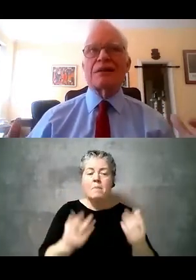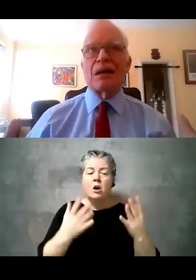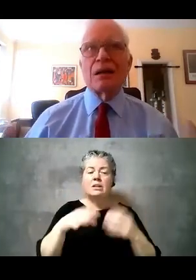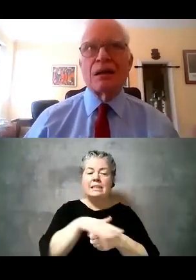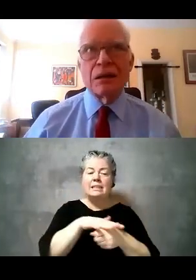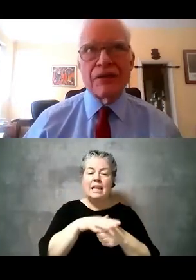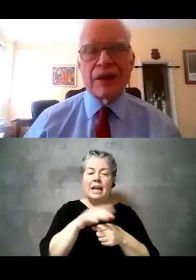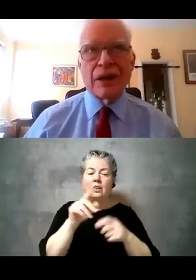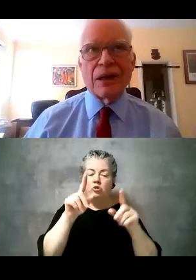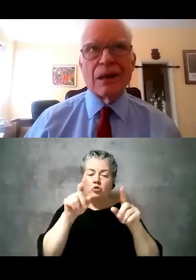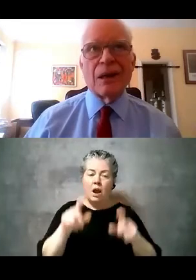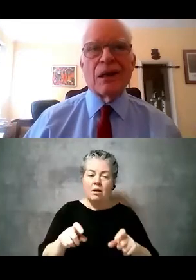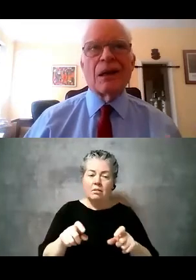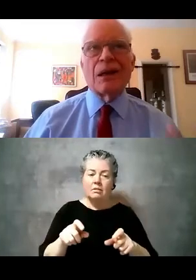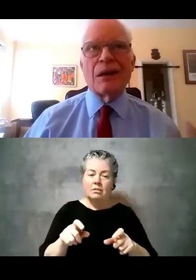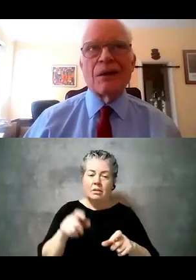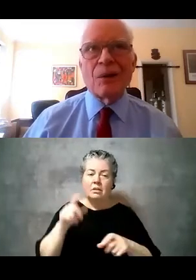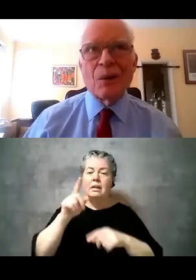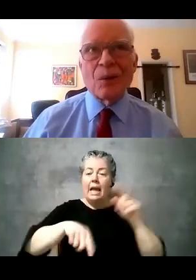and that's a good thing.